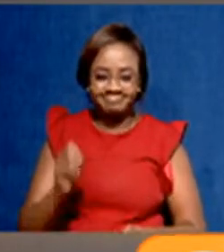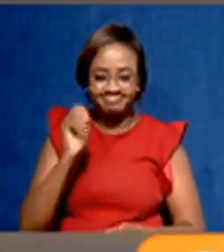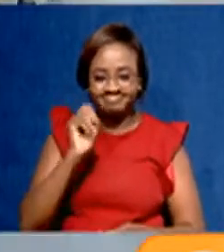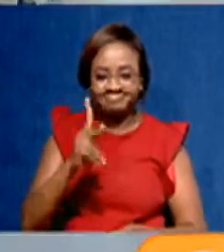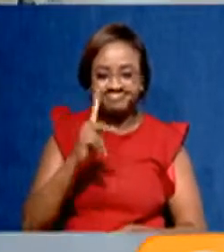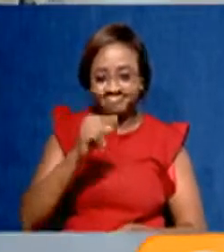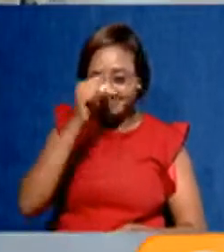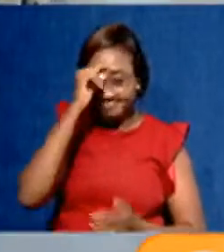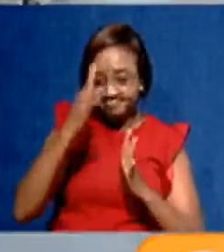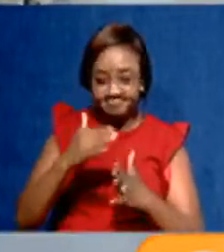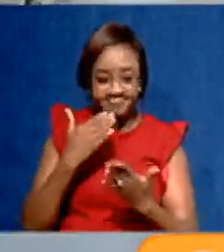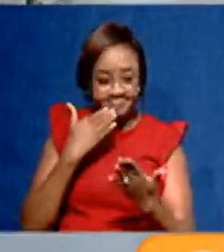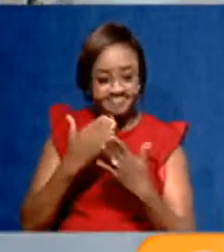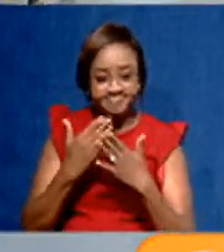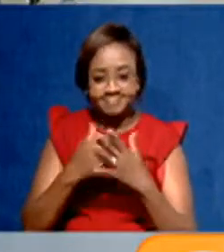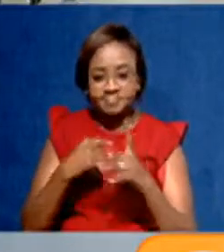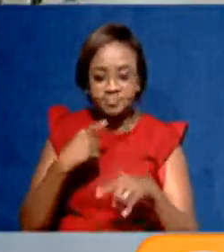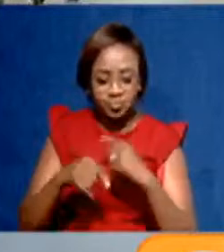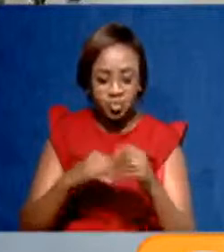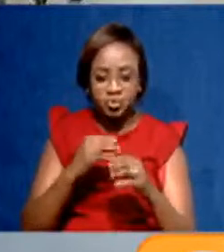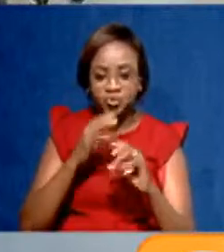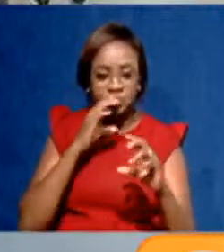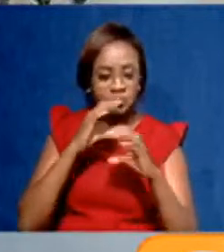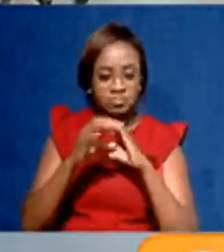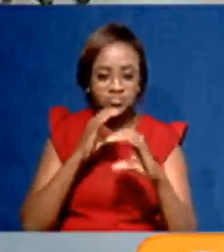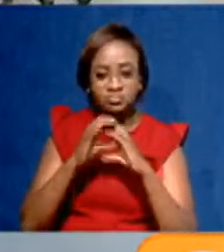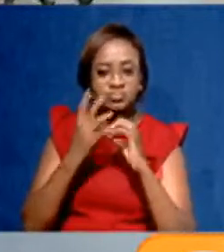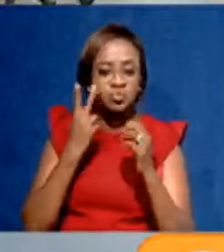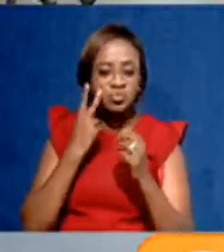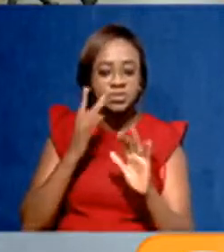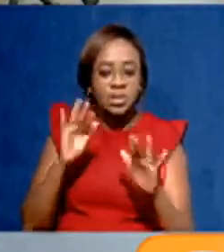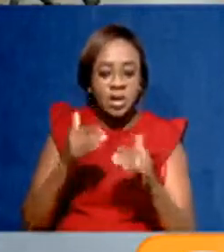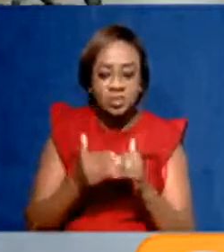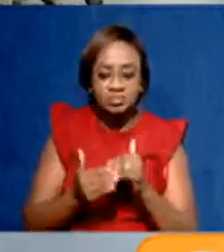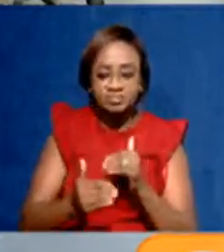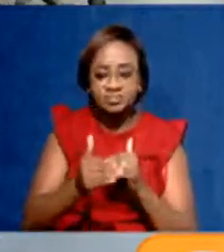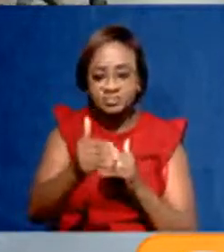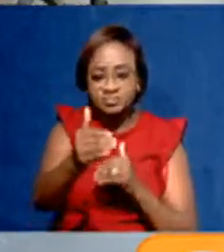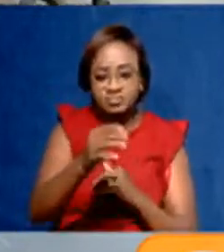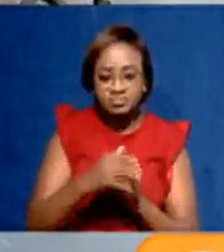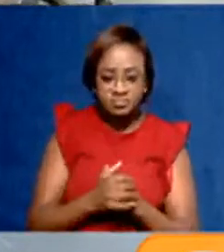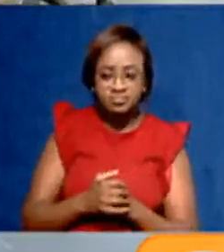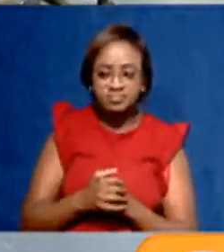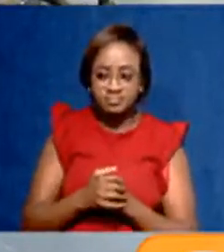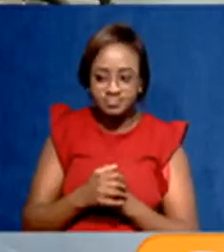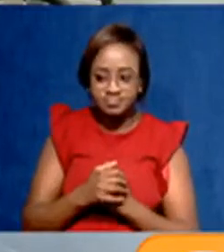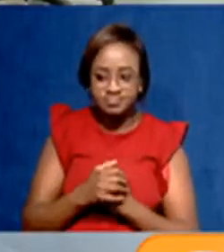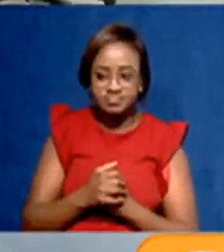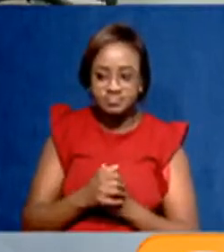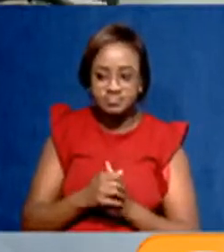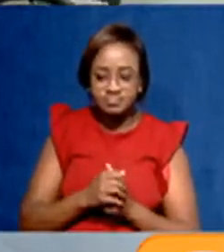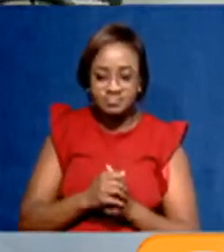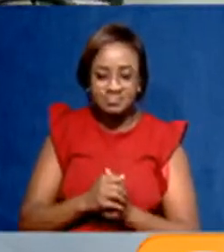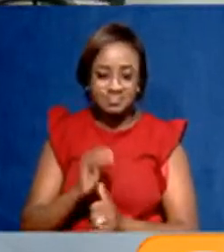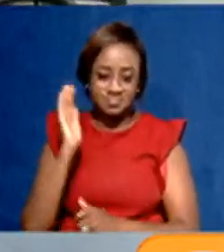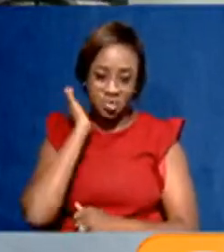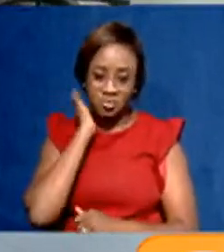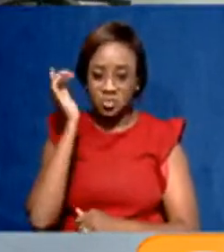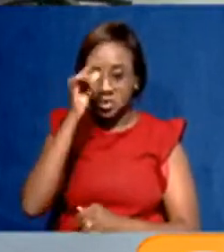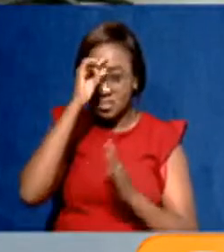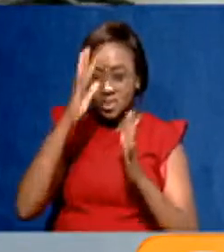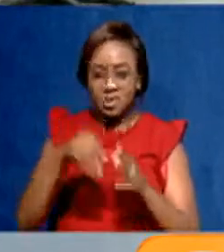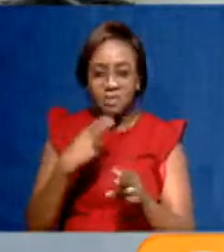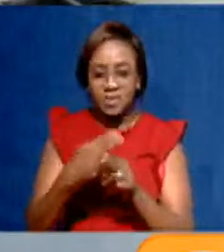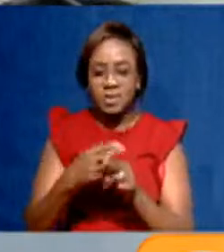Governor, we'll keep you posted, and we'll keep tabs on how this is going on as we move forward. This is Murang'a County Governor